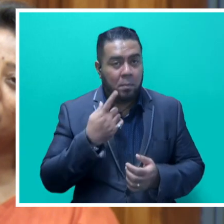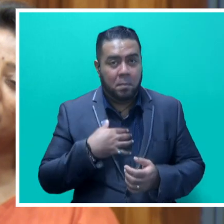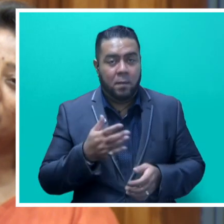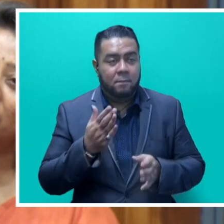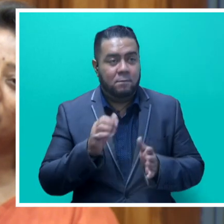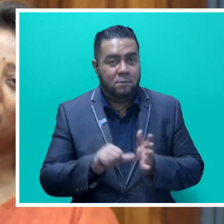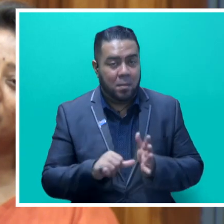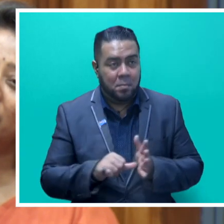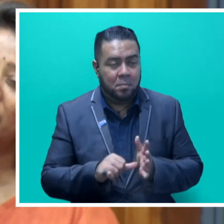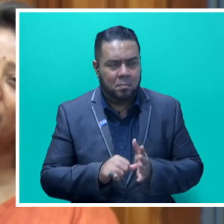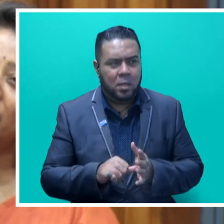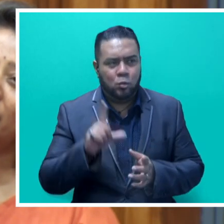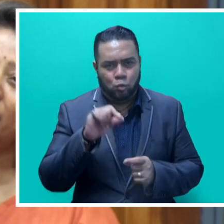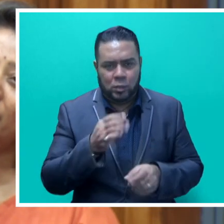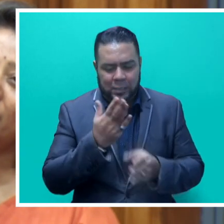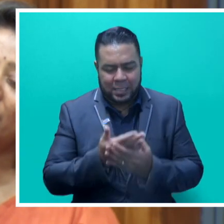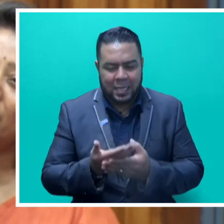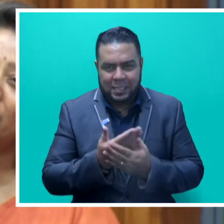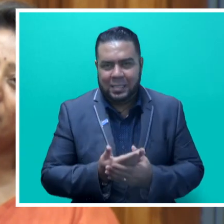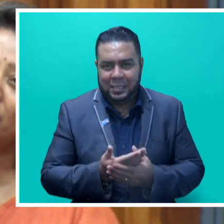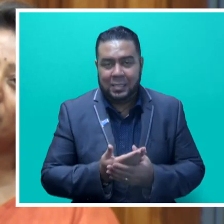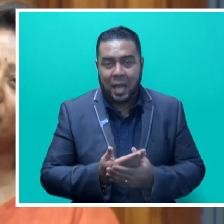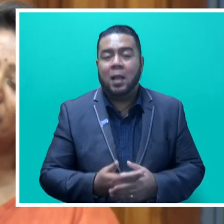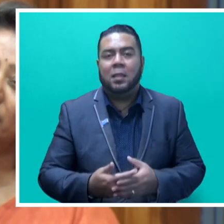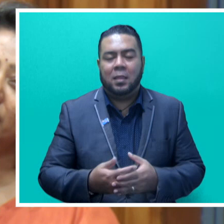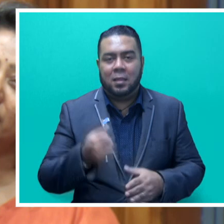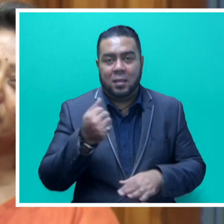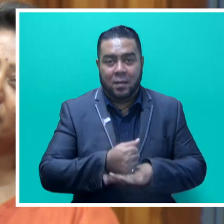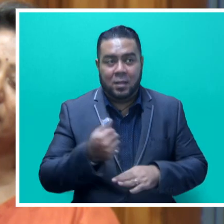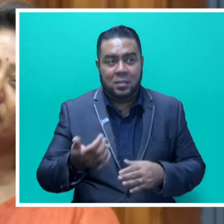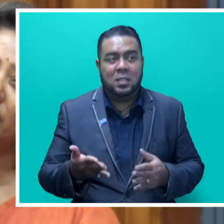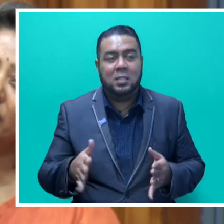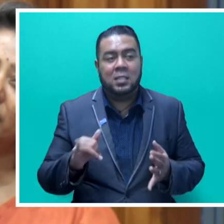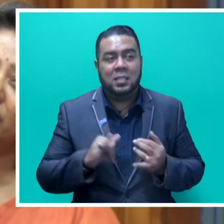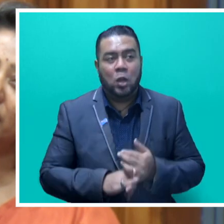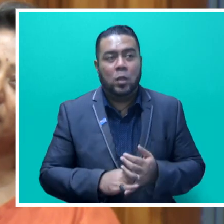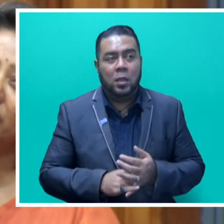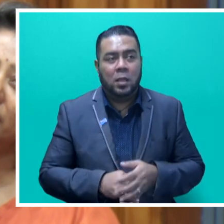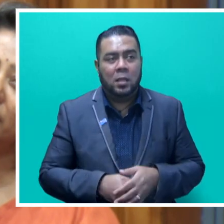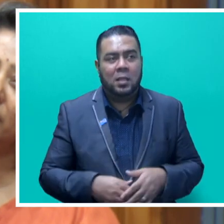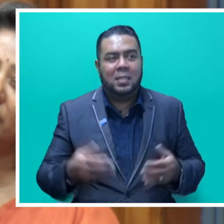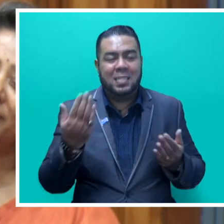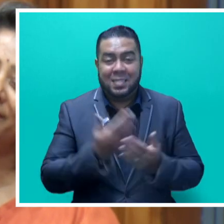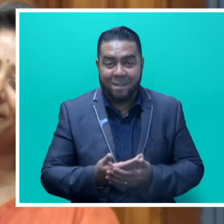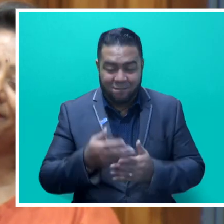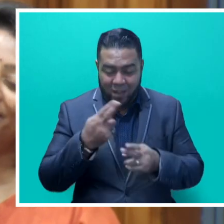attaining my master's in commerce in governance at the University of the South Pacific. Farming remains one of my passions